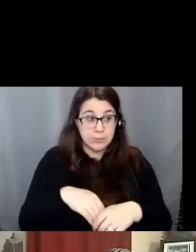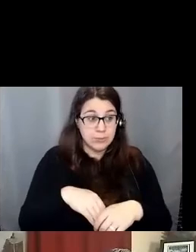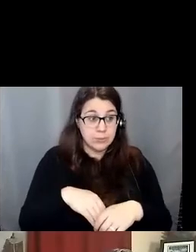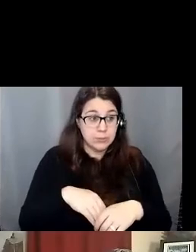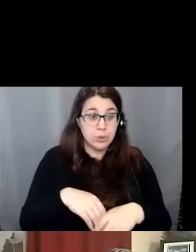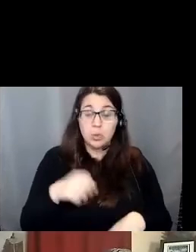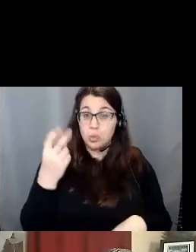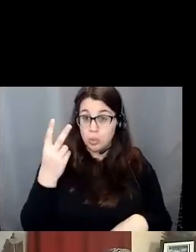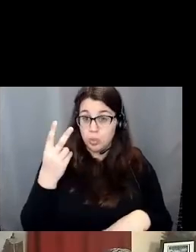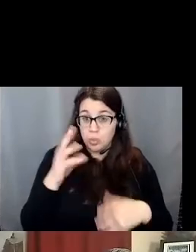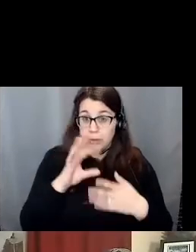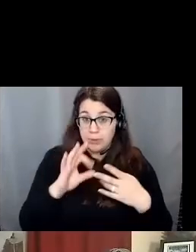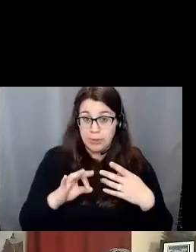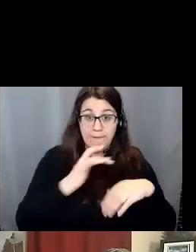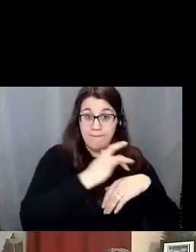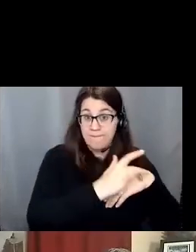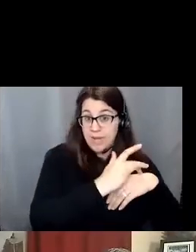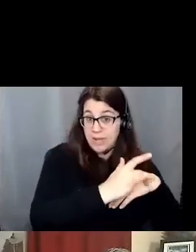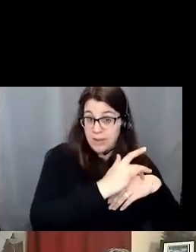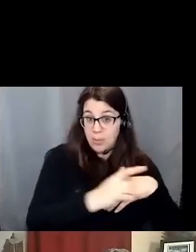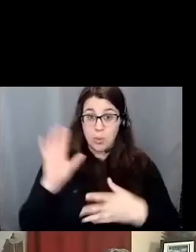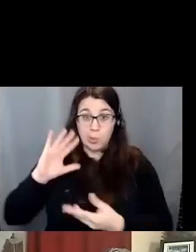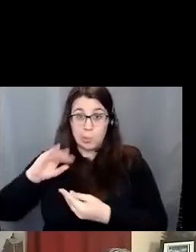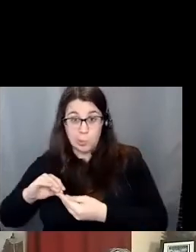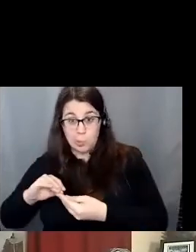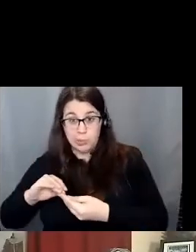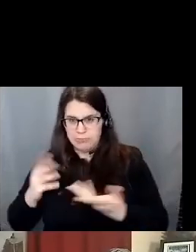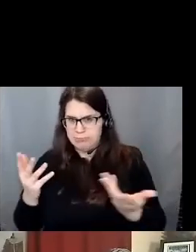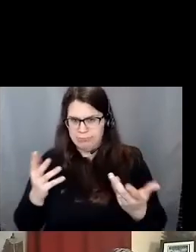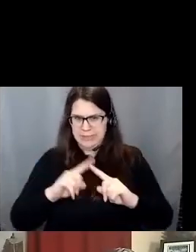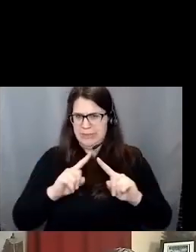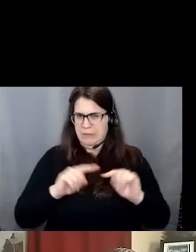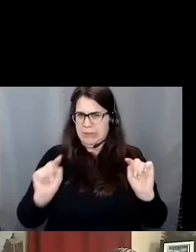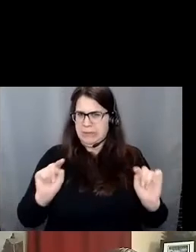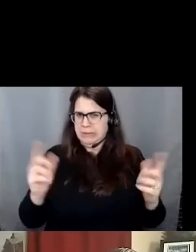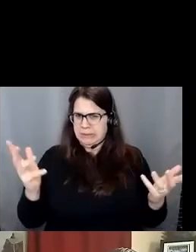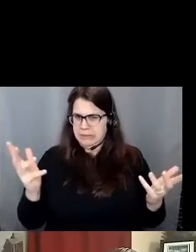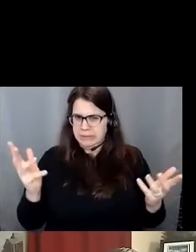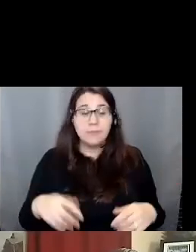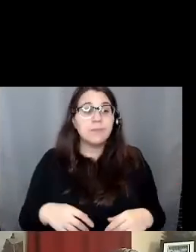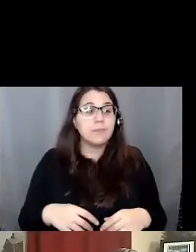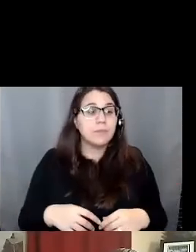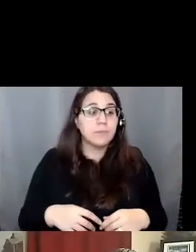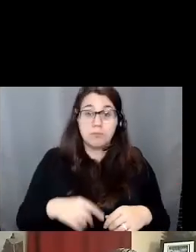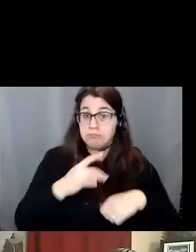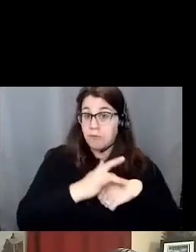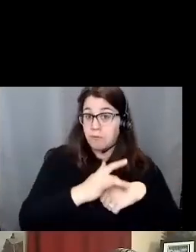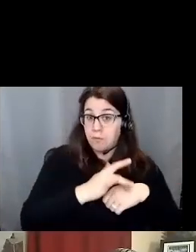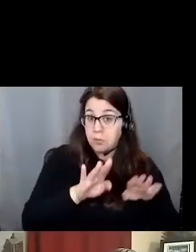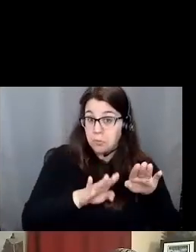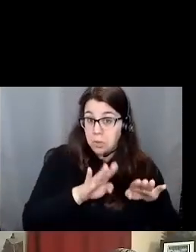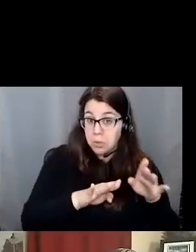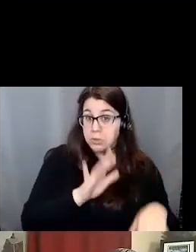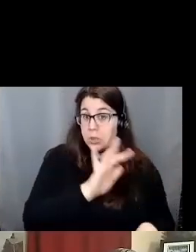options, the available balance and the total balance. Well, what's the difference between the 2? For the available balance, and I